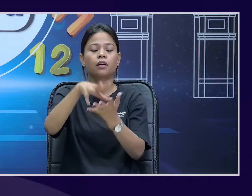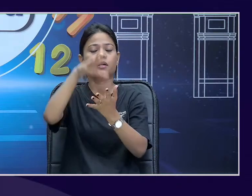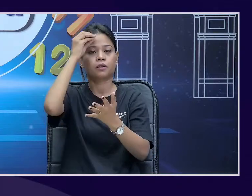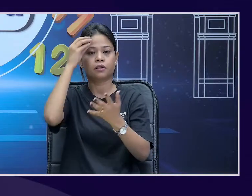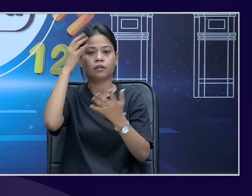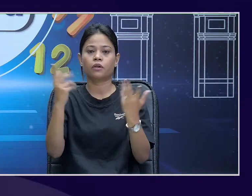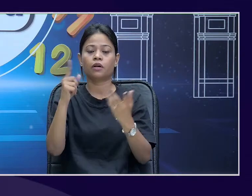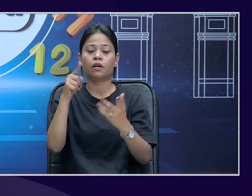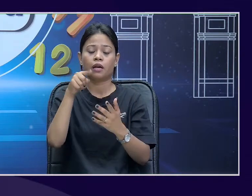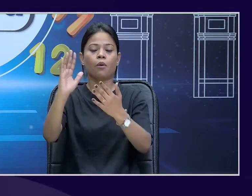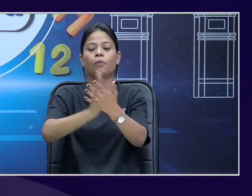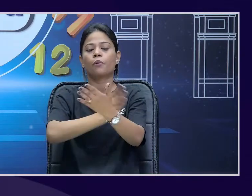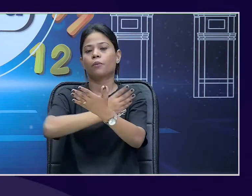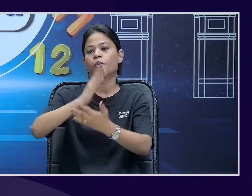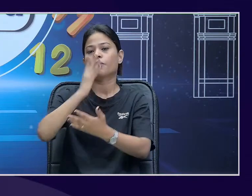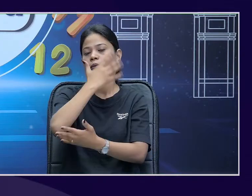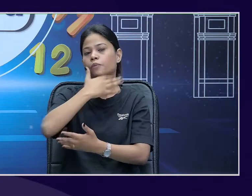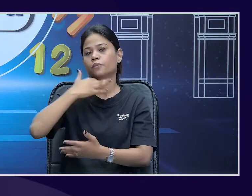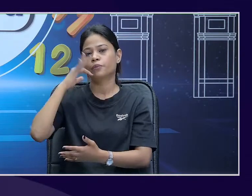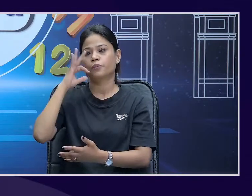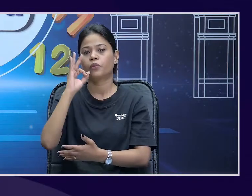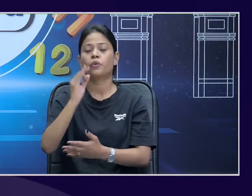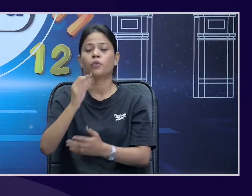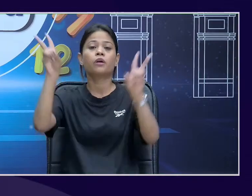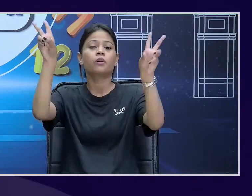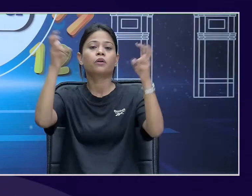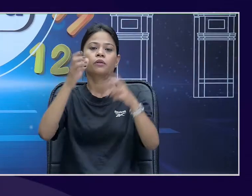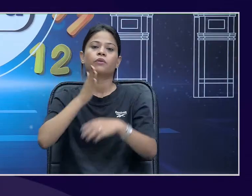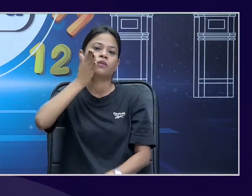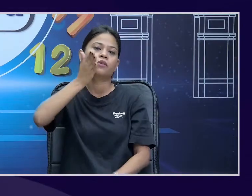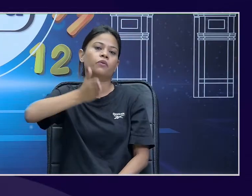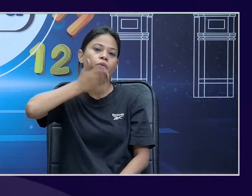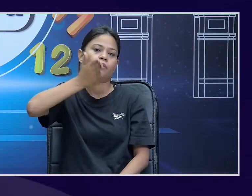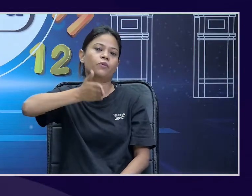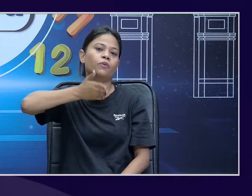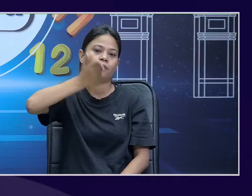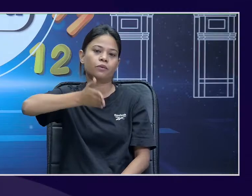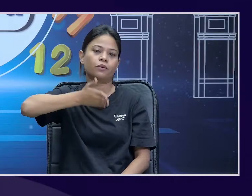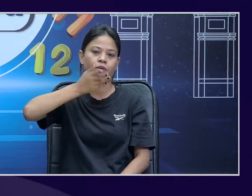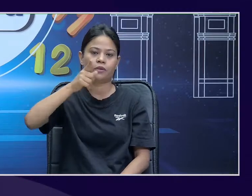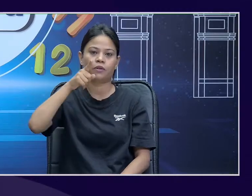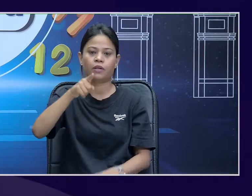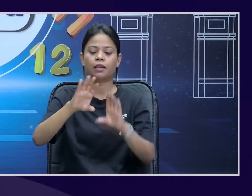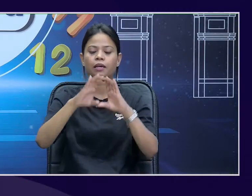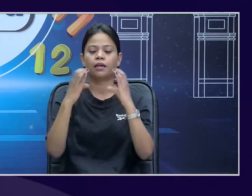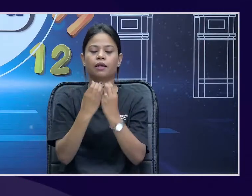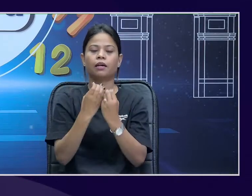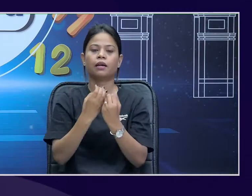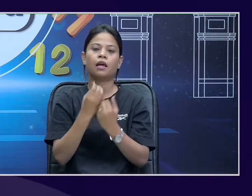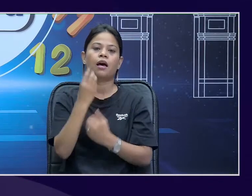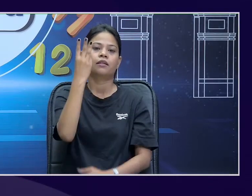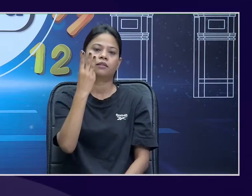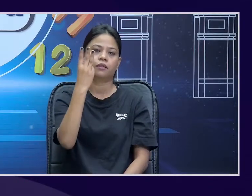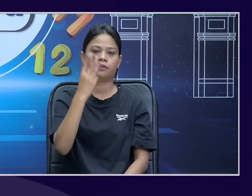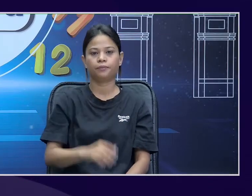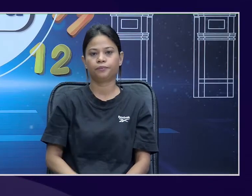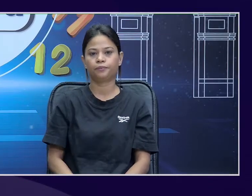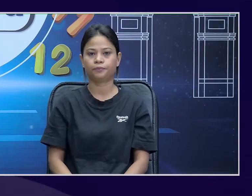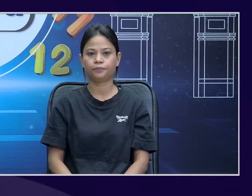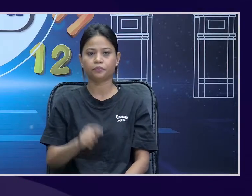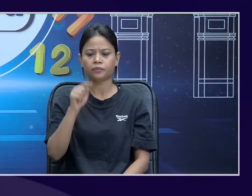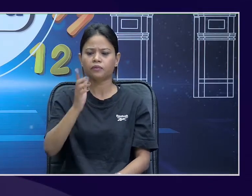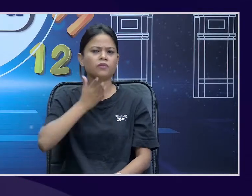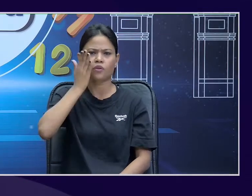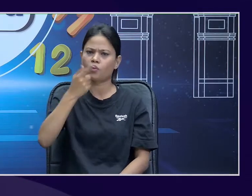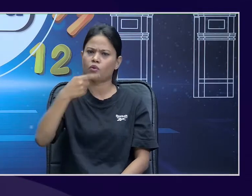a beautiful poem, that is Train, and this poem is for 3rd standard English student. And we all love